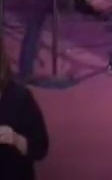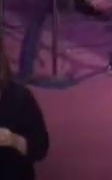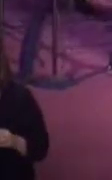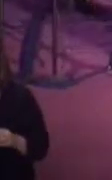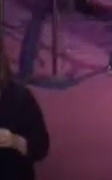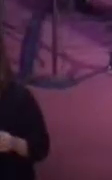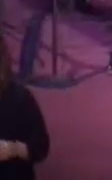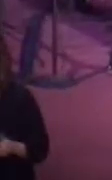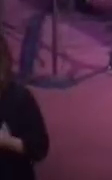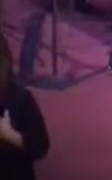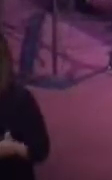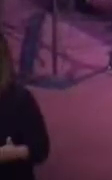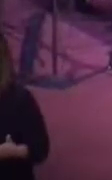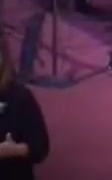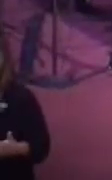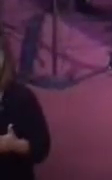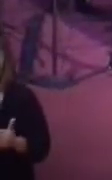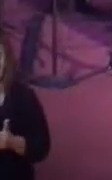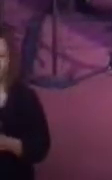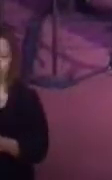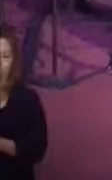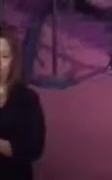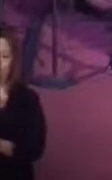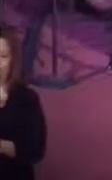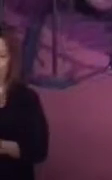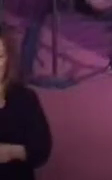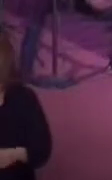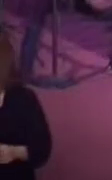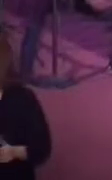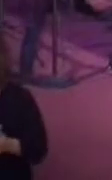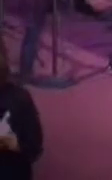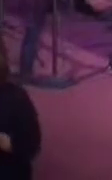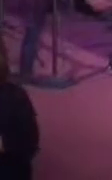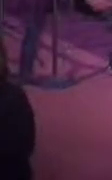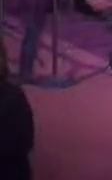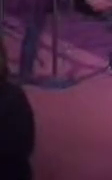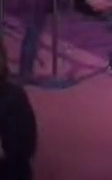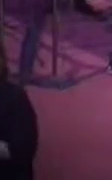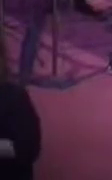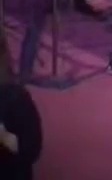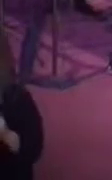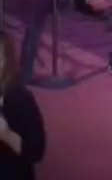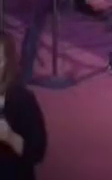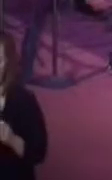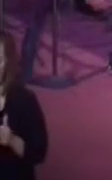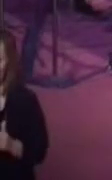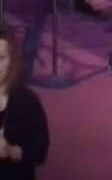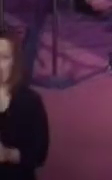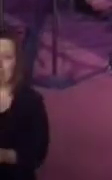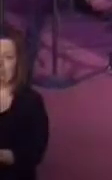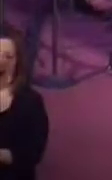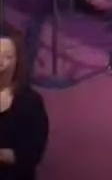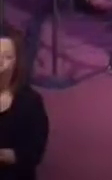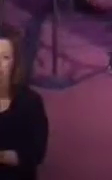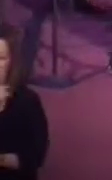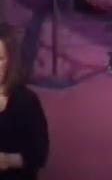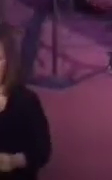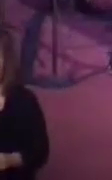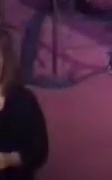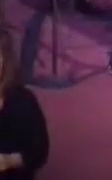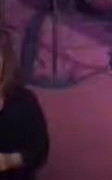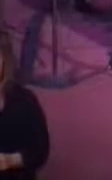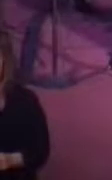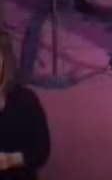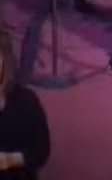qualities that the king planned to set him over the whole kingdom of Babylon. And so throughout all of